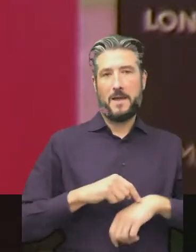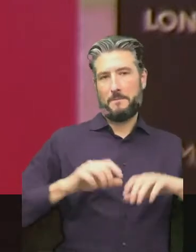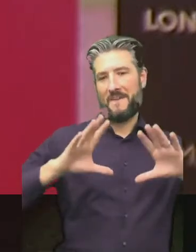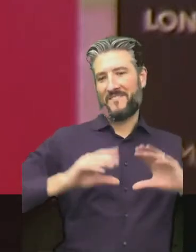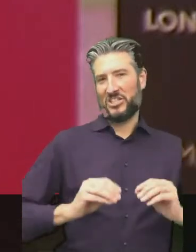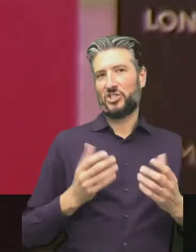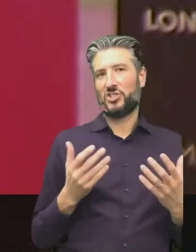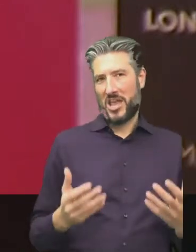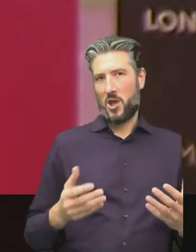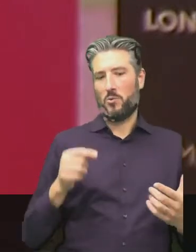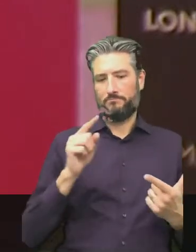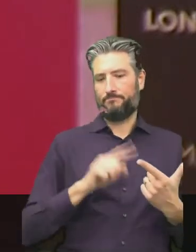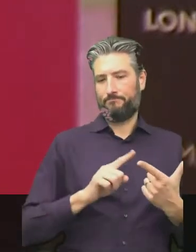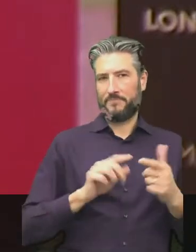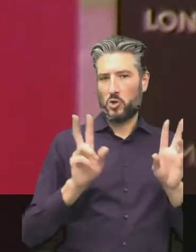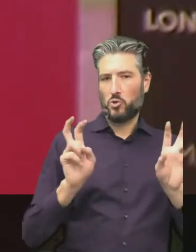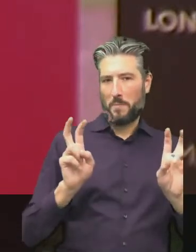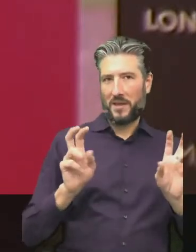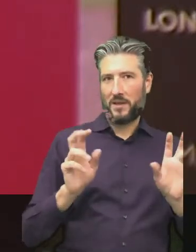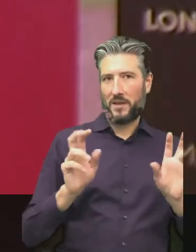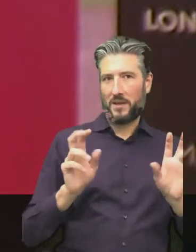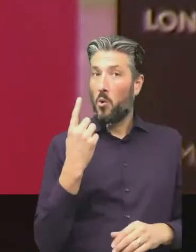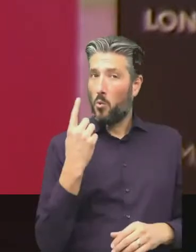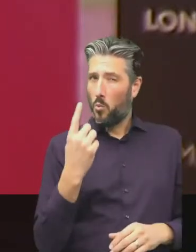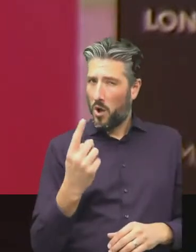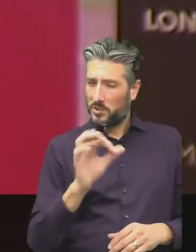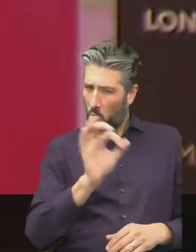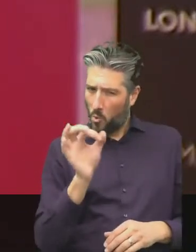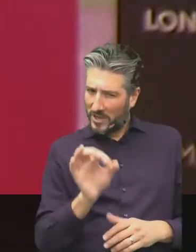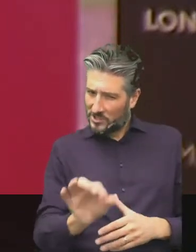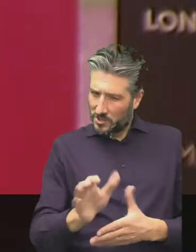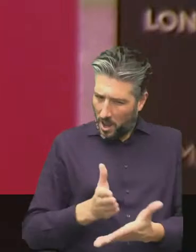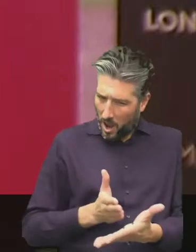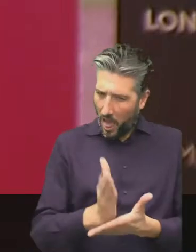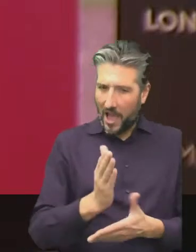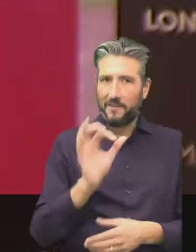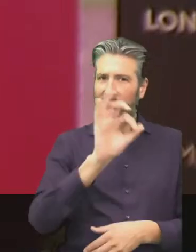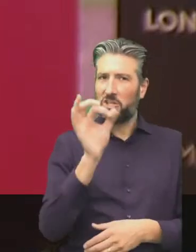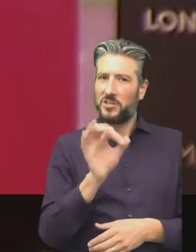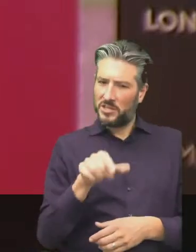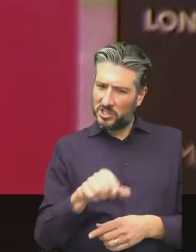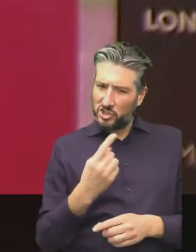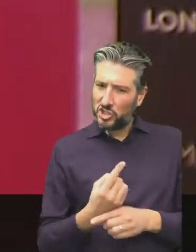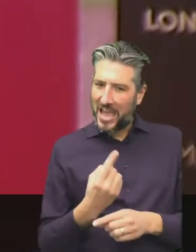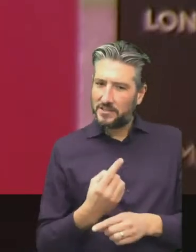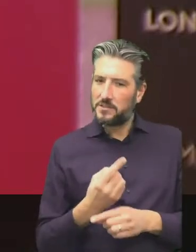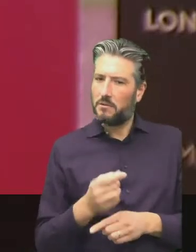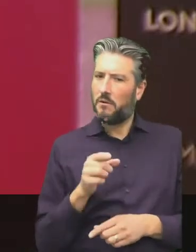live chat, and that is on masks. The question is from